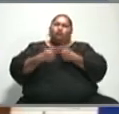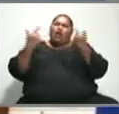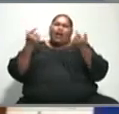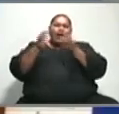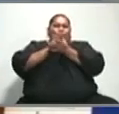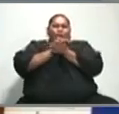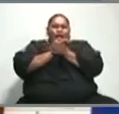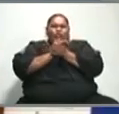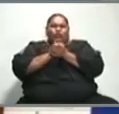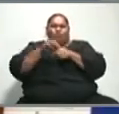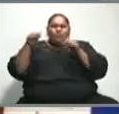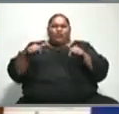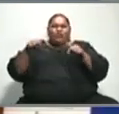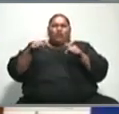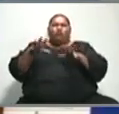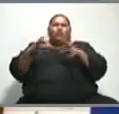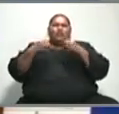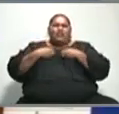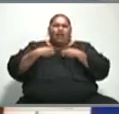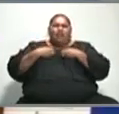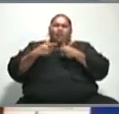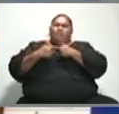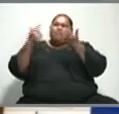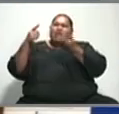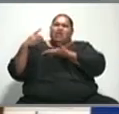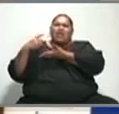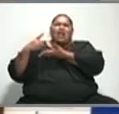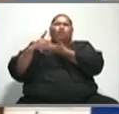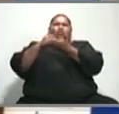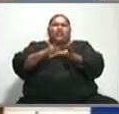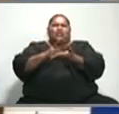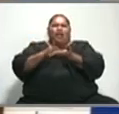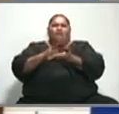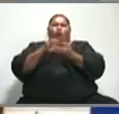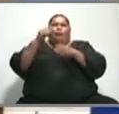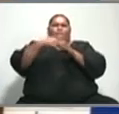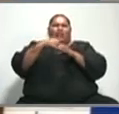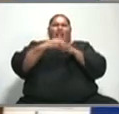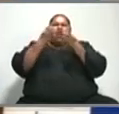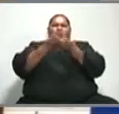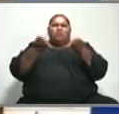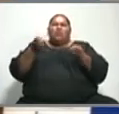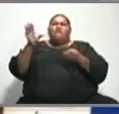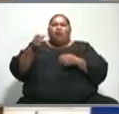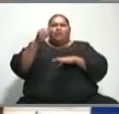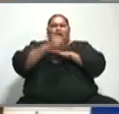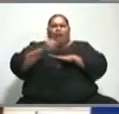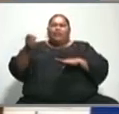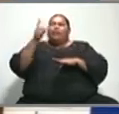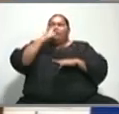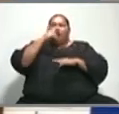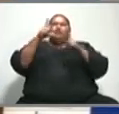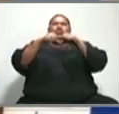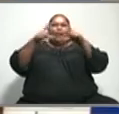here to accept the generous donation of medical equipment and ambulances from the government and the people of